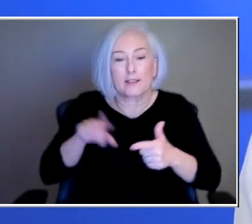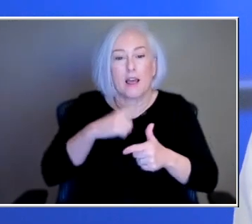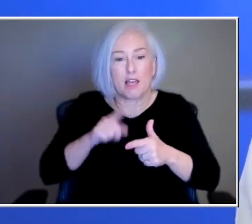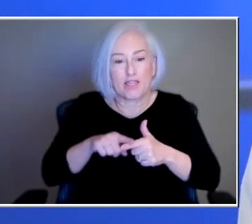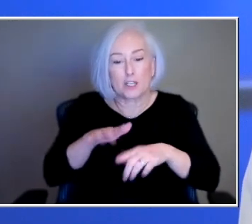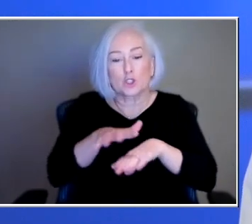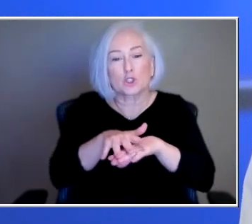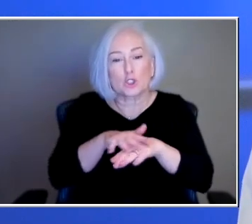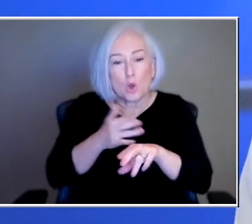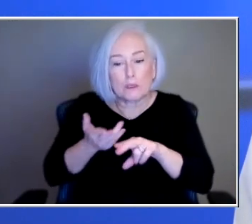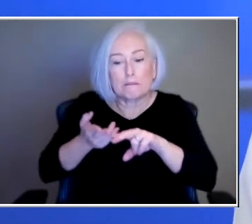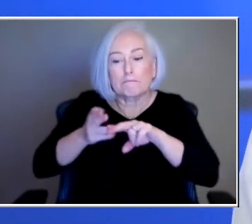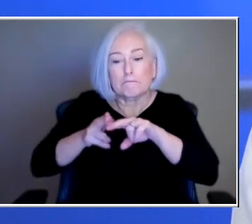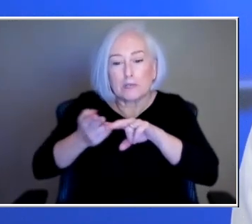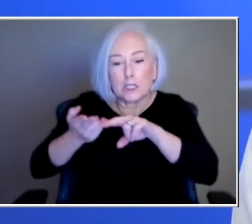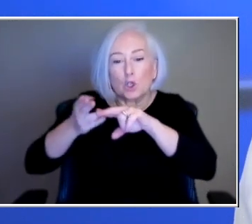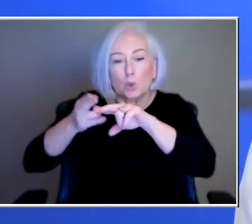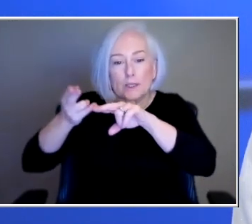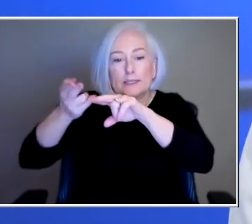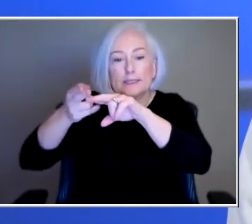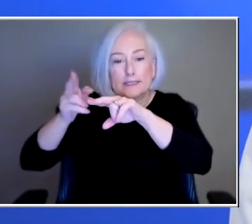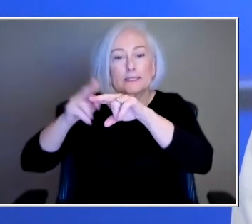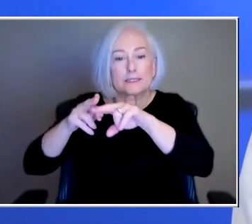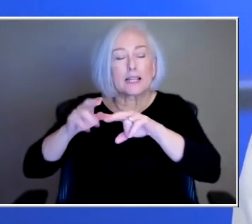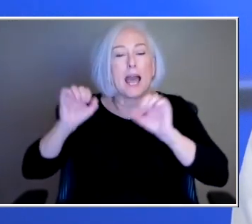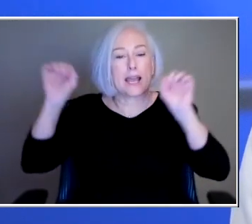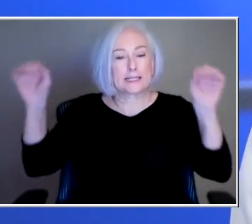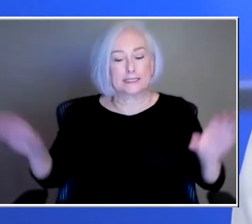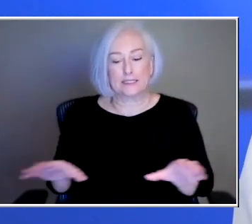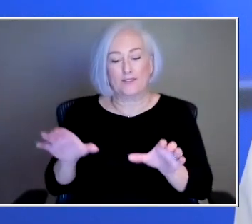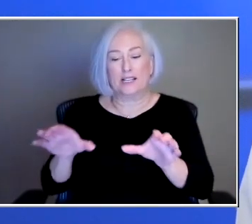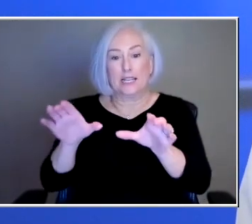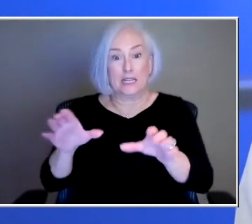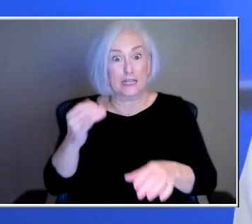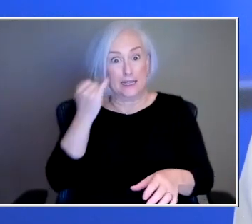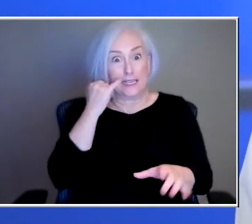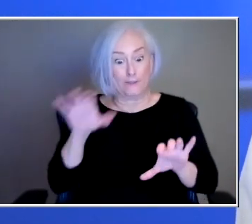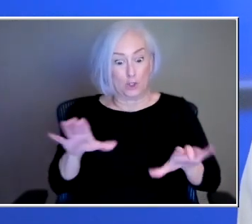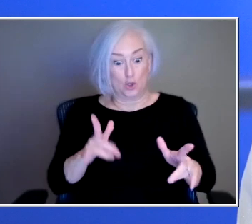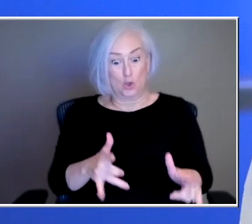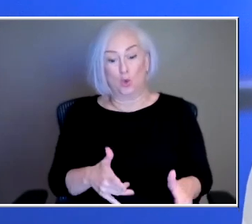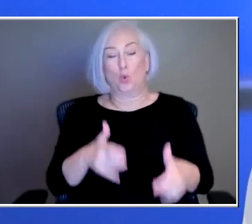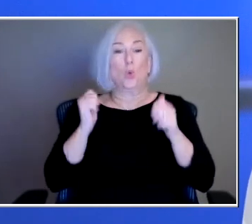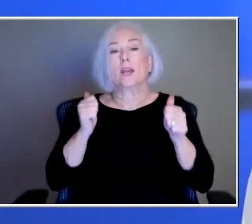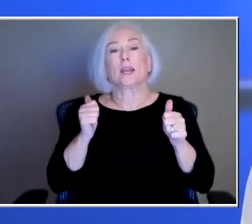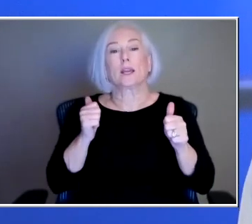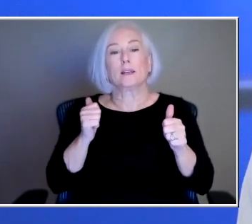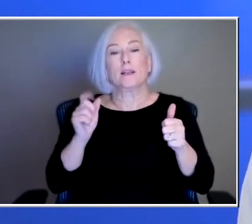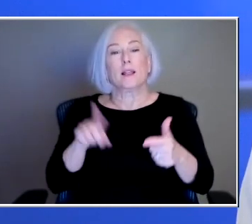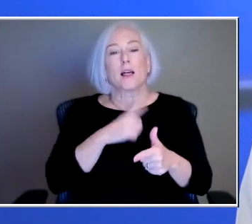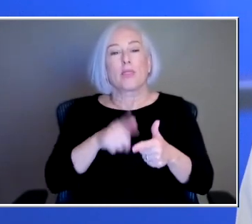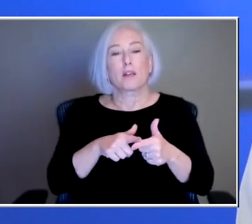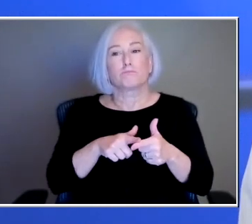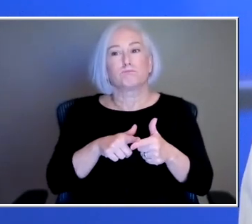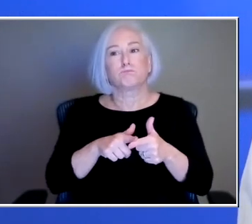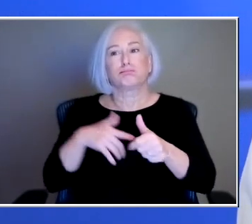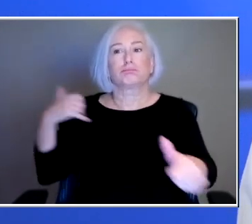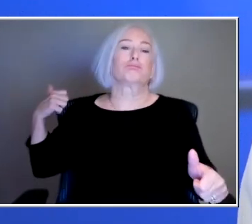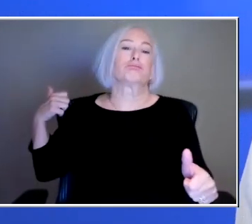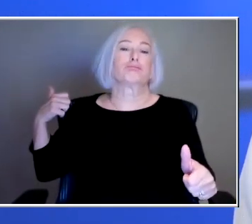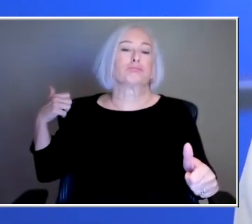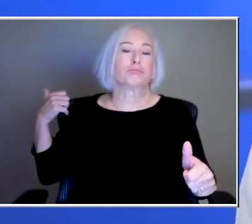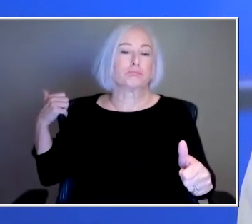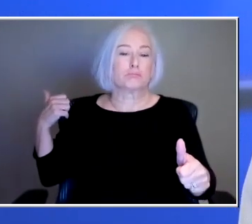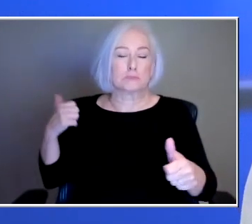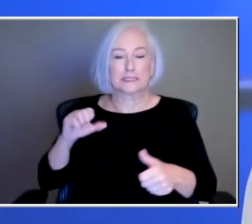because if you go too quickly, we actually end up getting a big setback. So it's a tricky question. So we want exercise, but